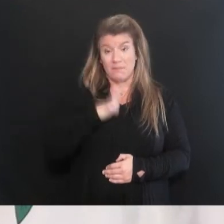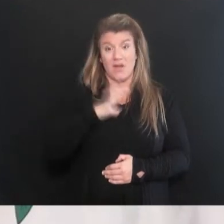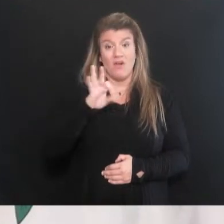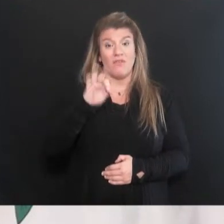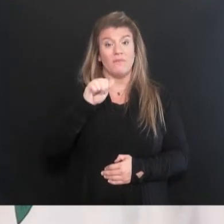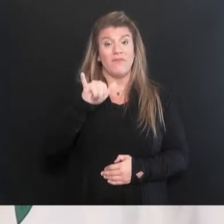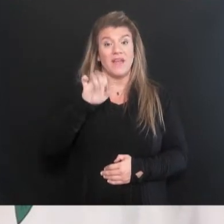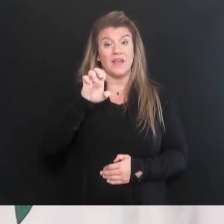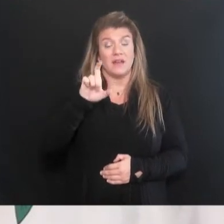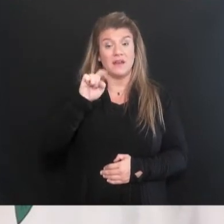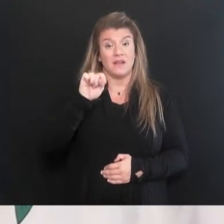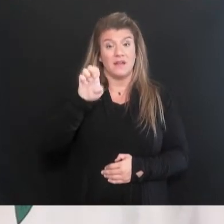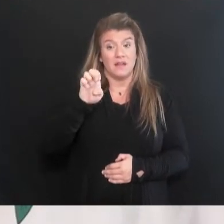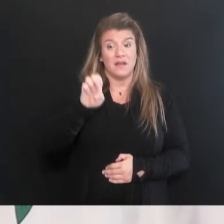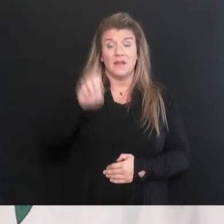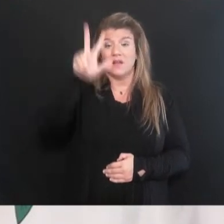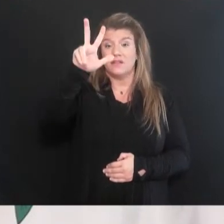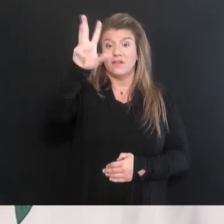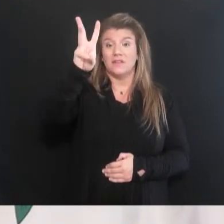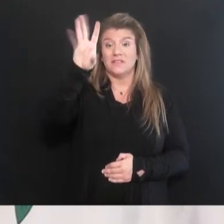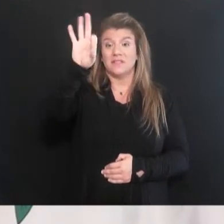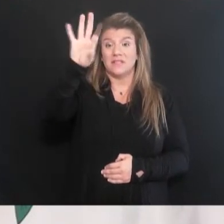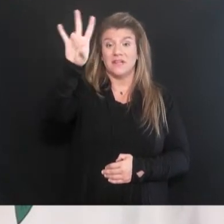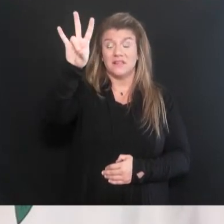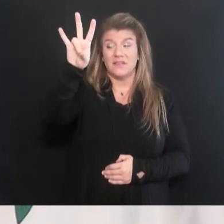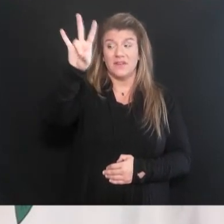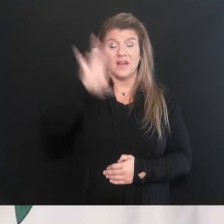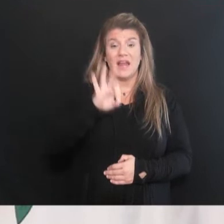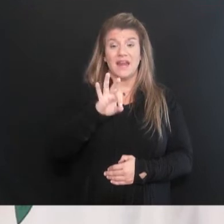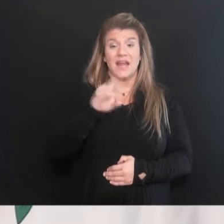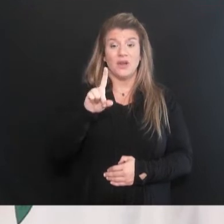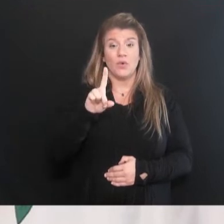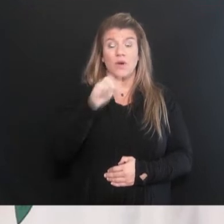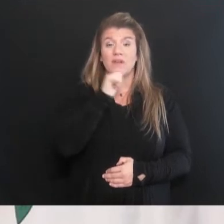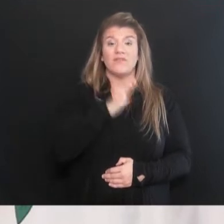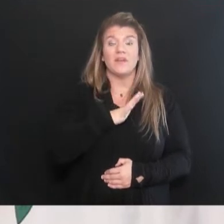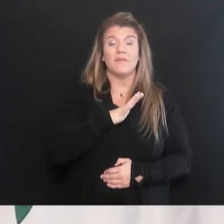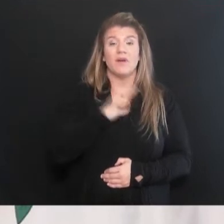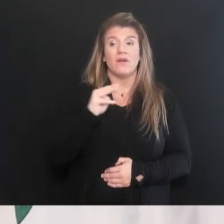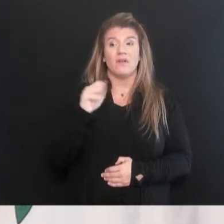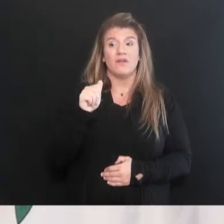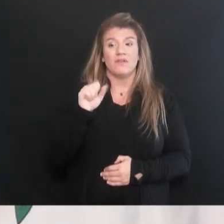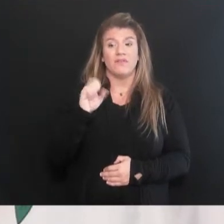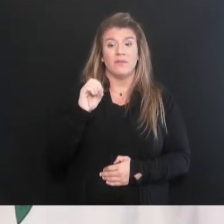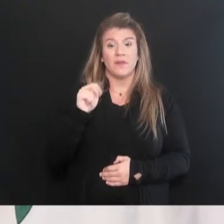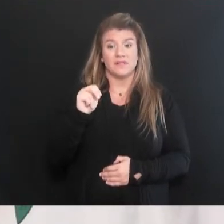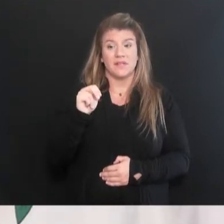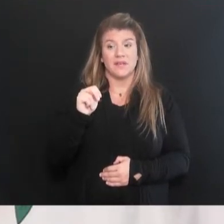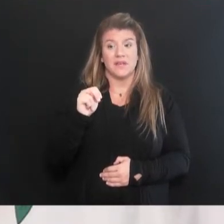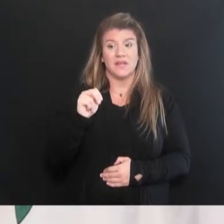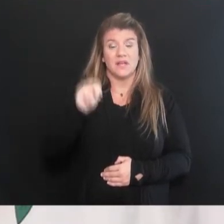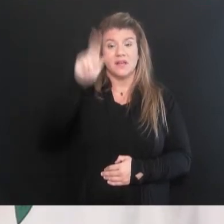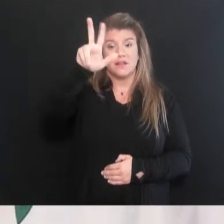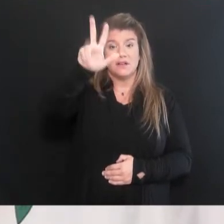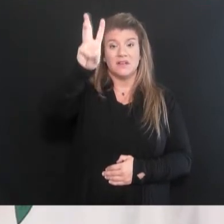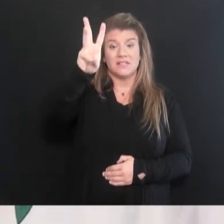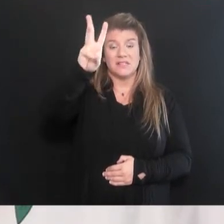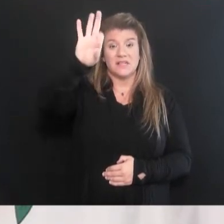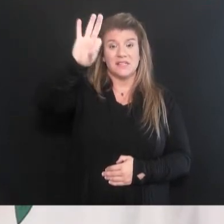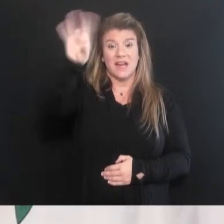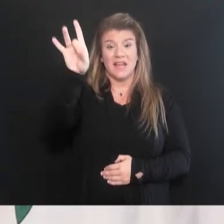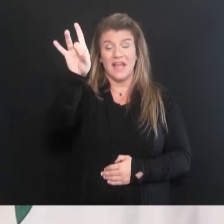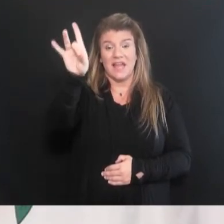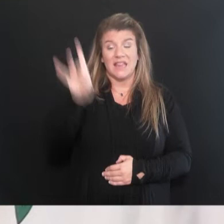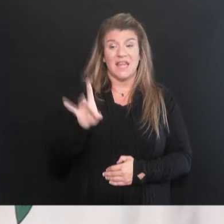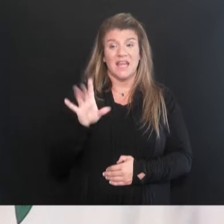Fayette County. The 3,697th death, a 91-year-old female from Mason County. The 3,698th